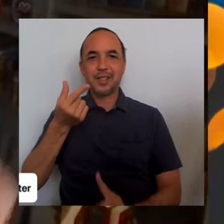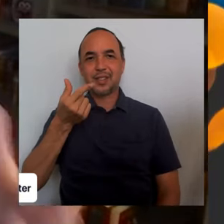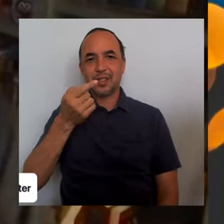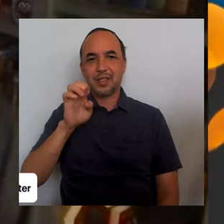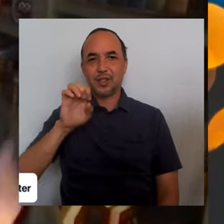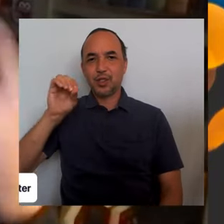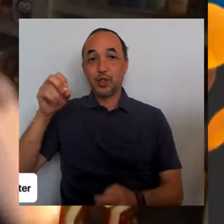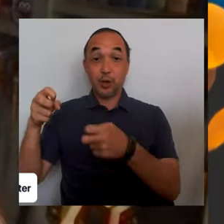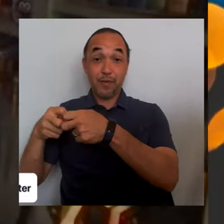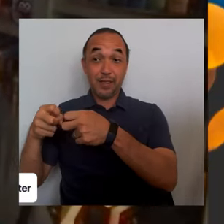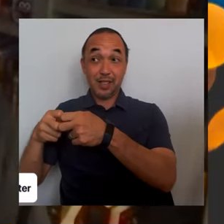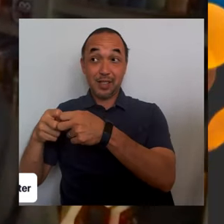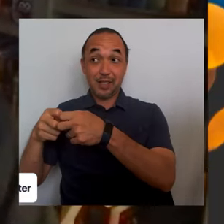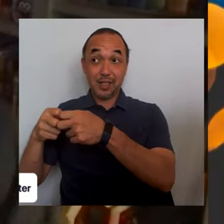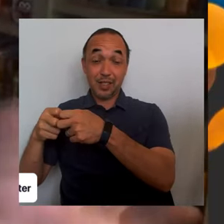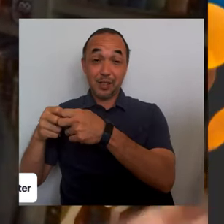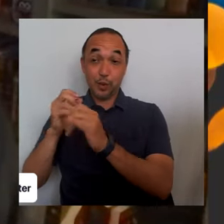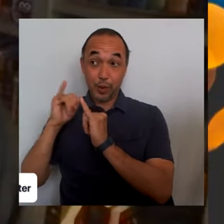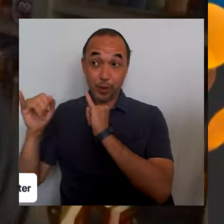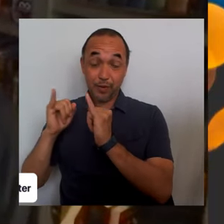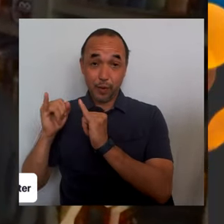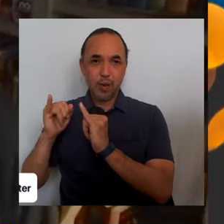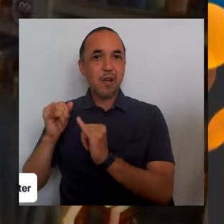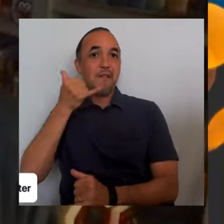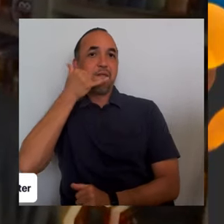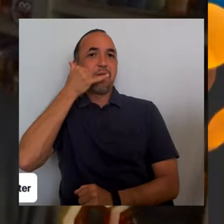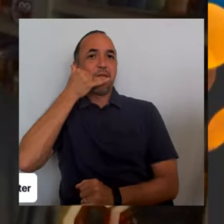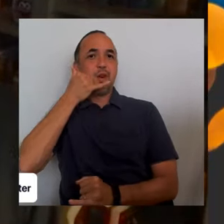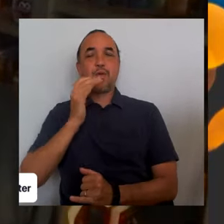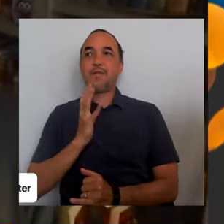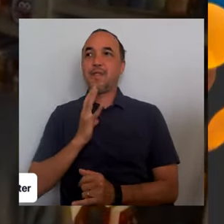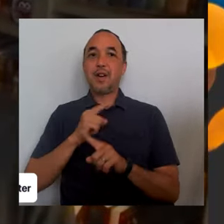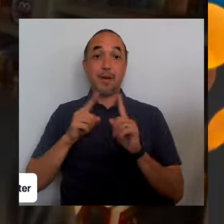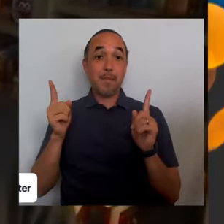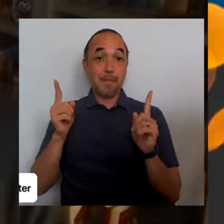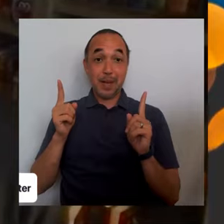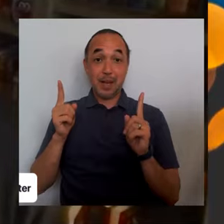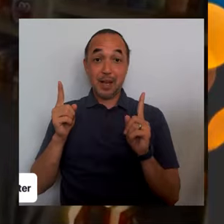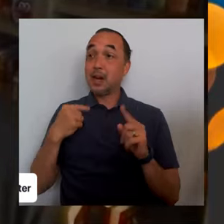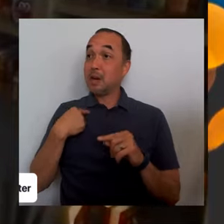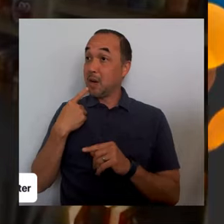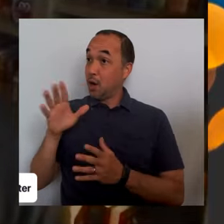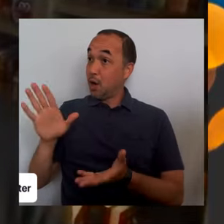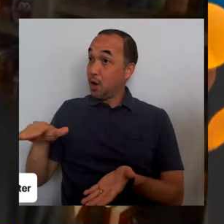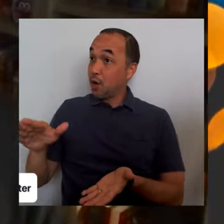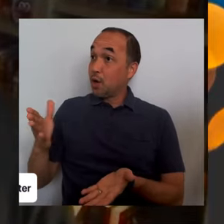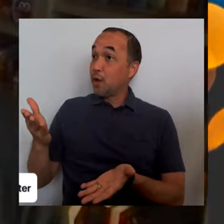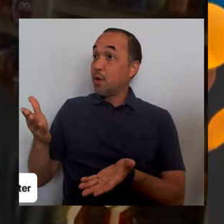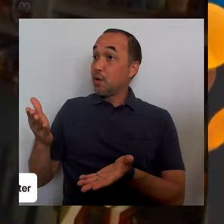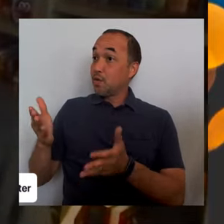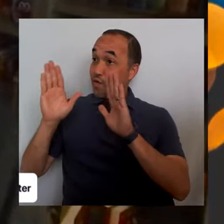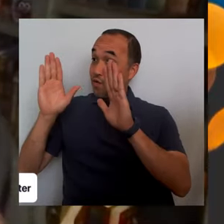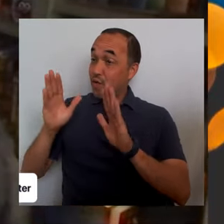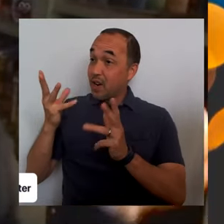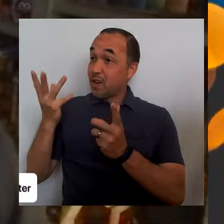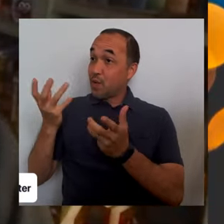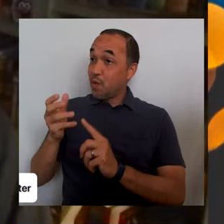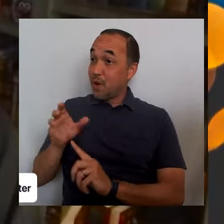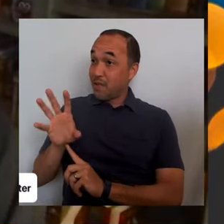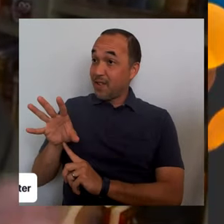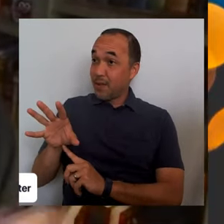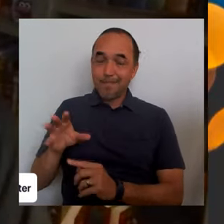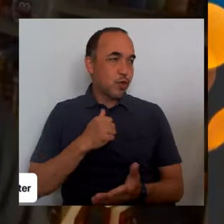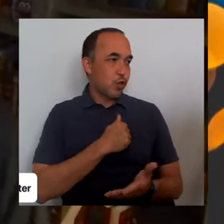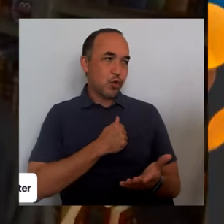was, they would talk to me on the phone, but never on camera. As soon as I said, okay, it would be a sorry, I'll lose my funding, sorry, this and